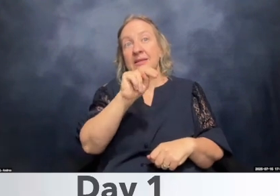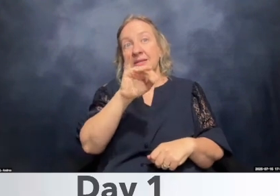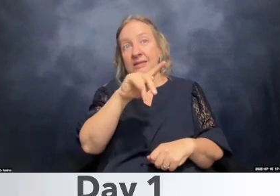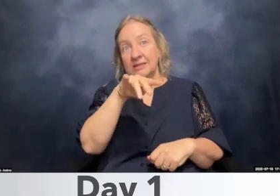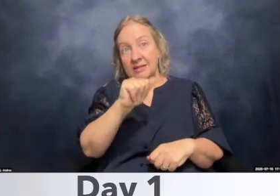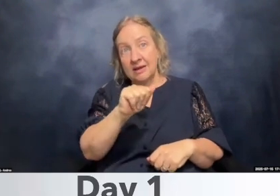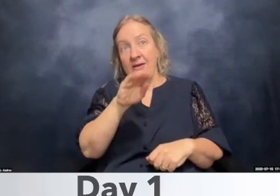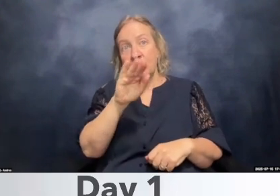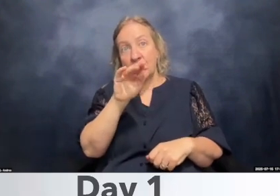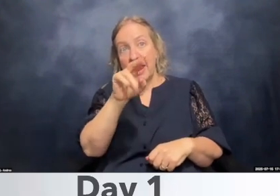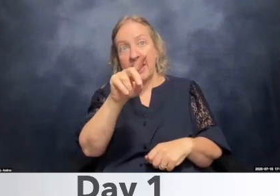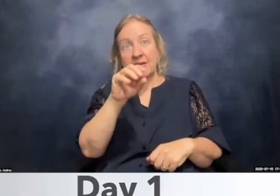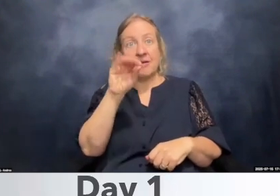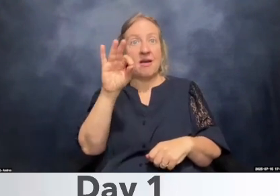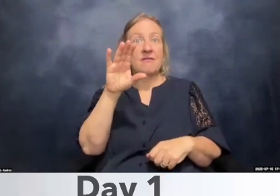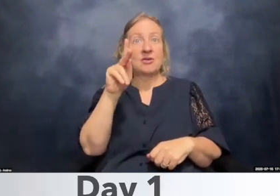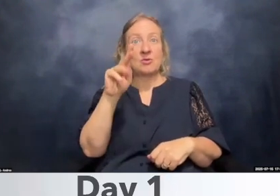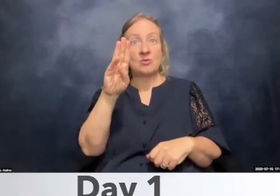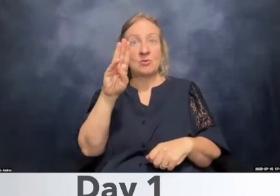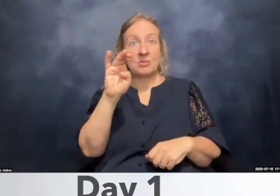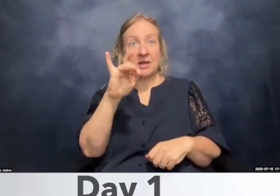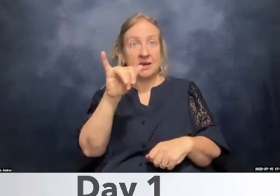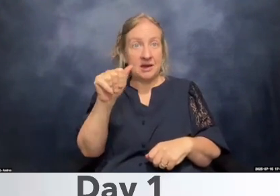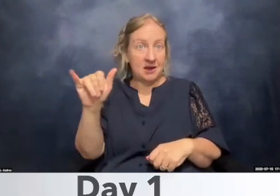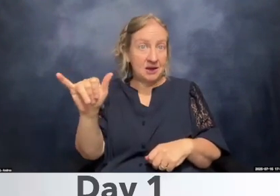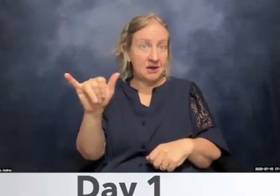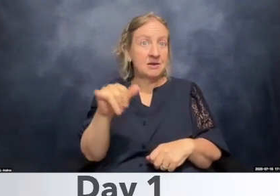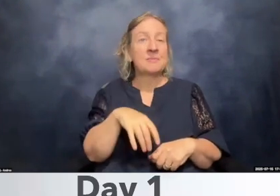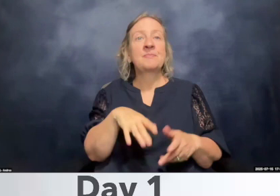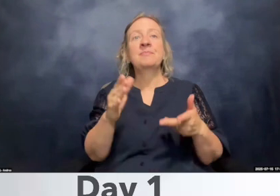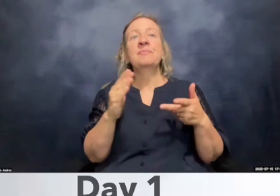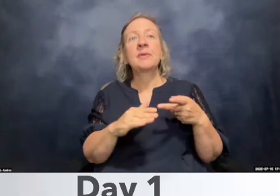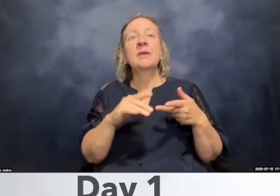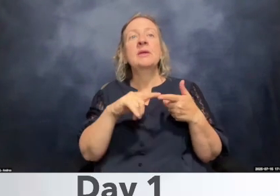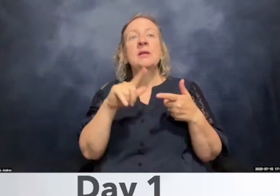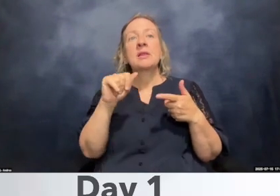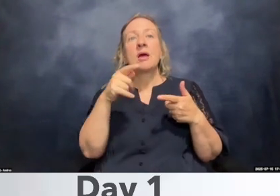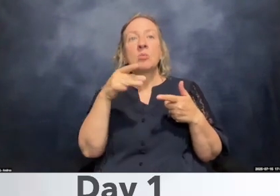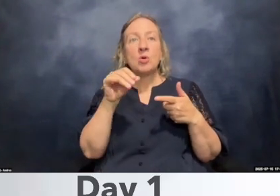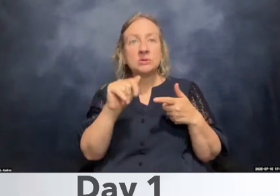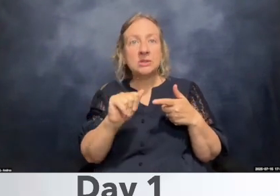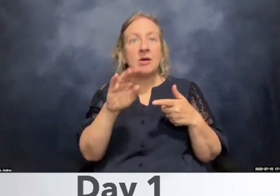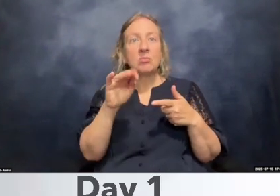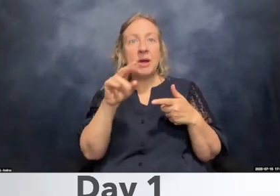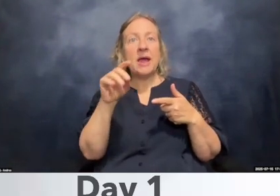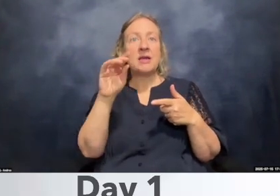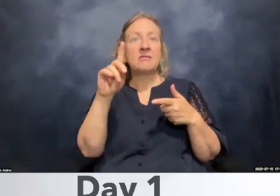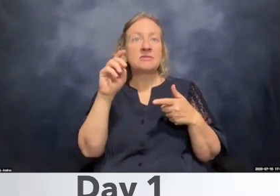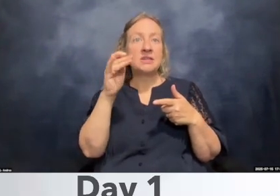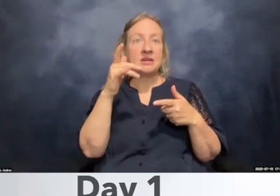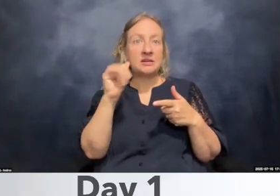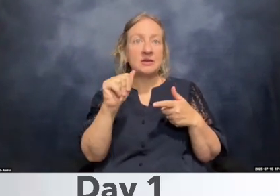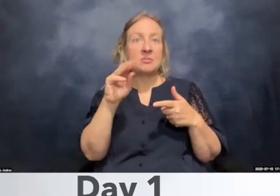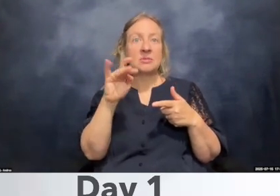Kumeyaay Nation, La Posta Band of Diegueño Mission Indians, Campo Kumeyaay